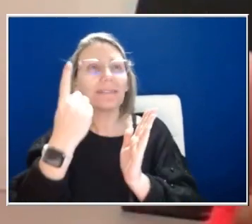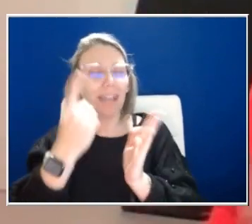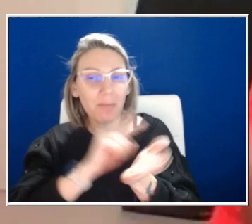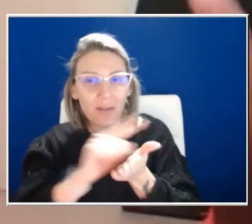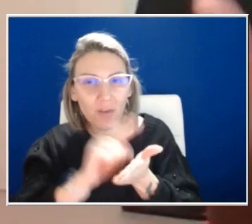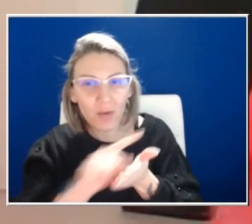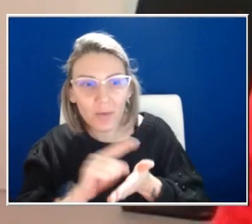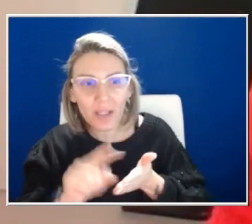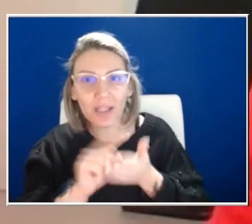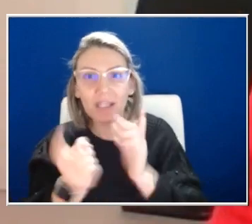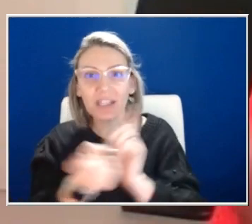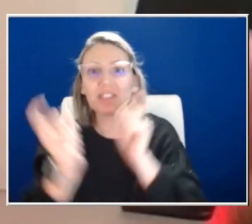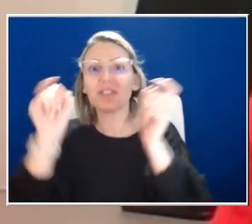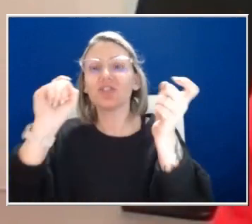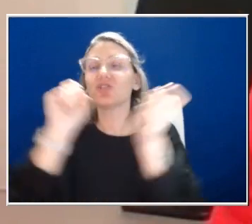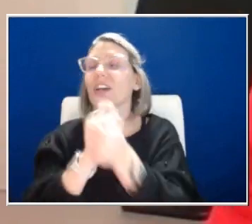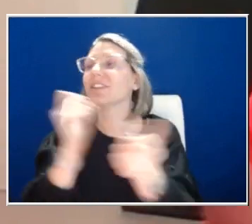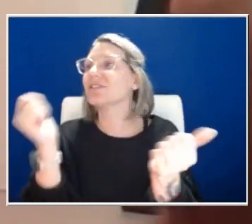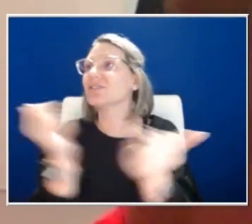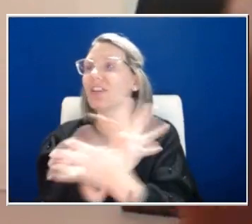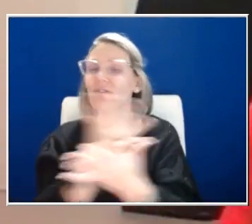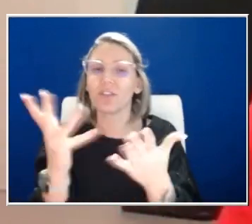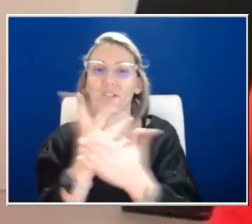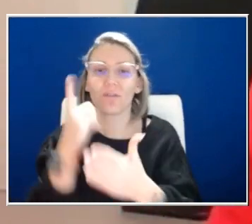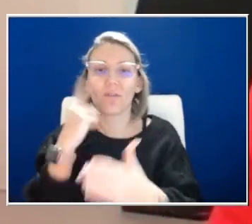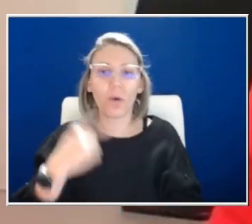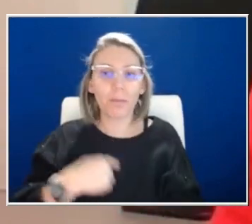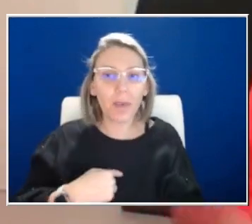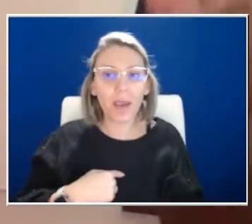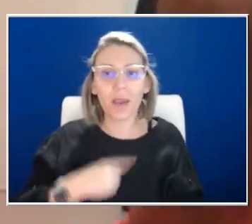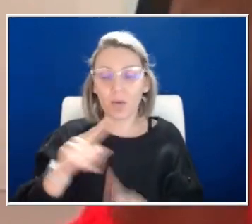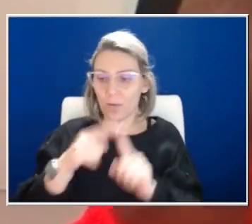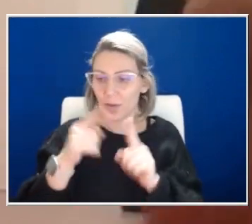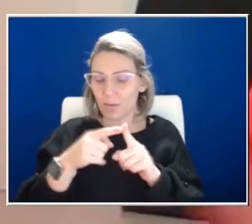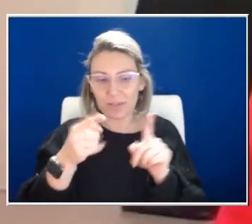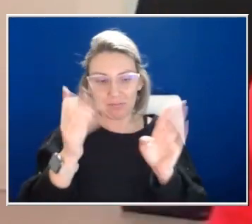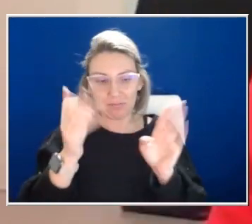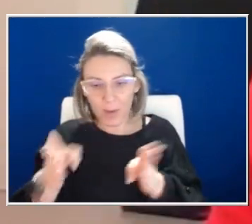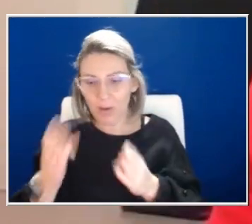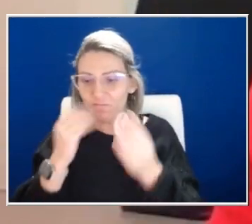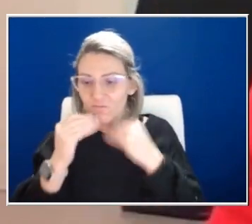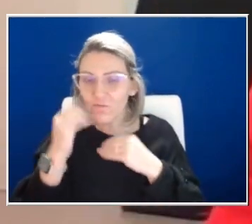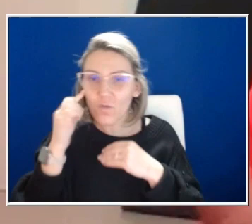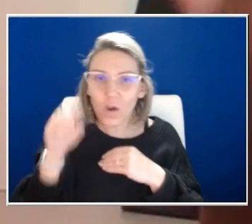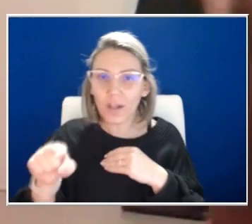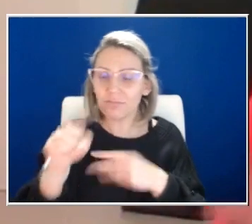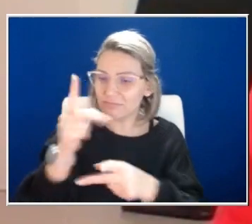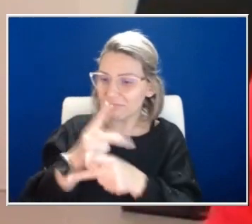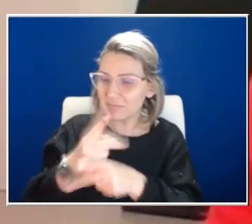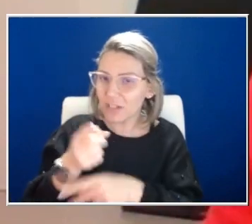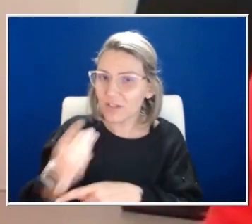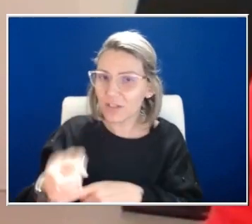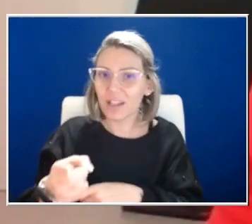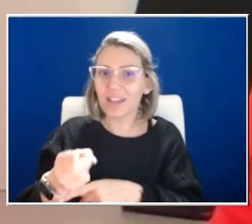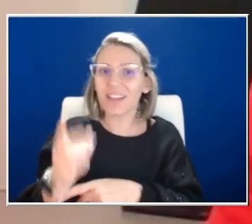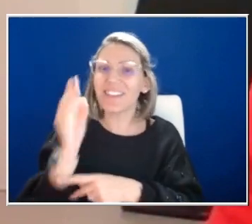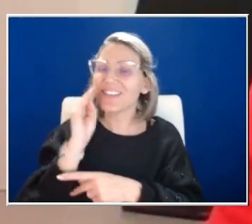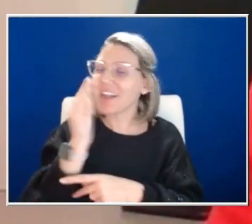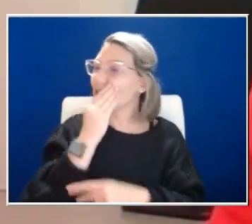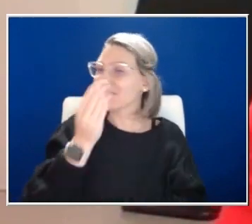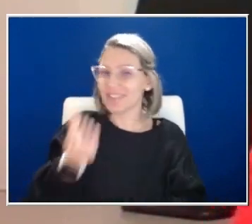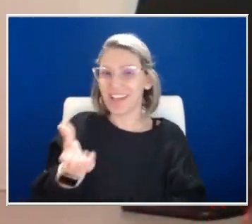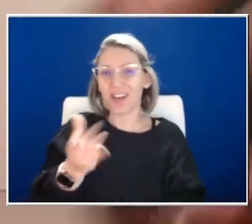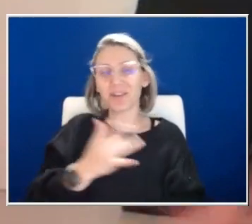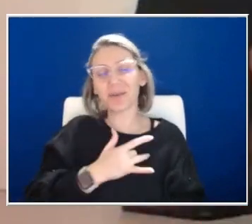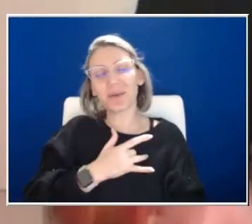And it changed the tone of me. When I had to prepare food for him, when I had to take care of him, the flowers were there and they meant a